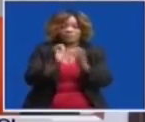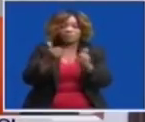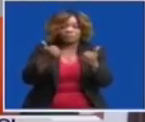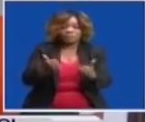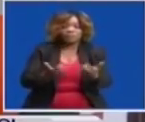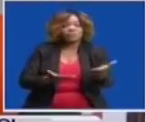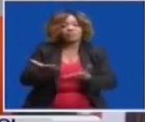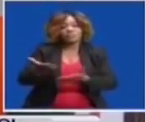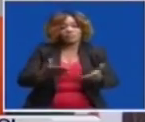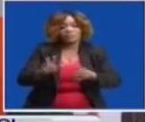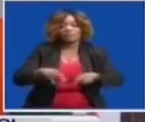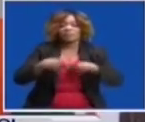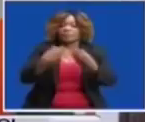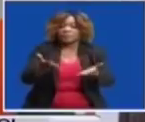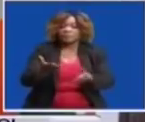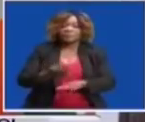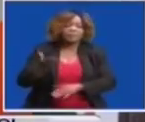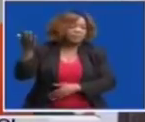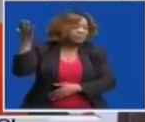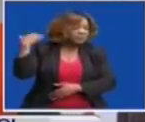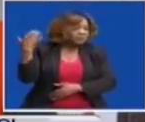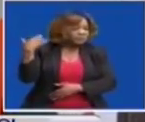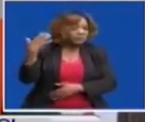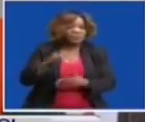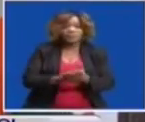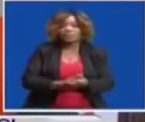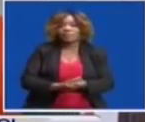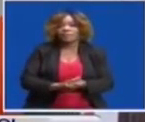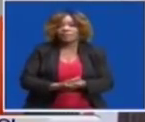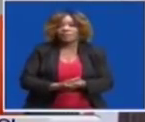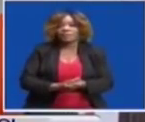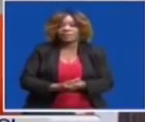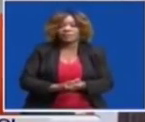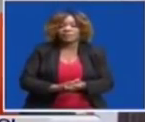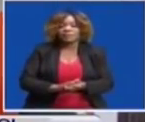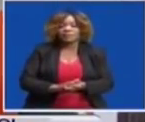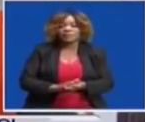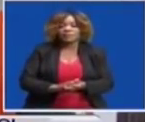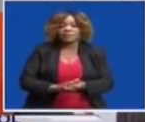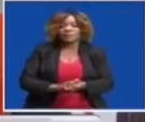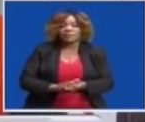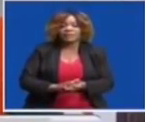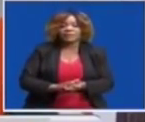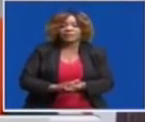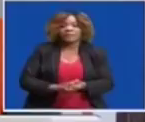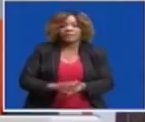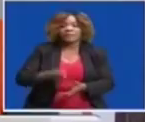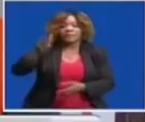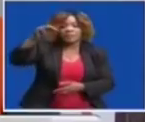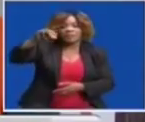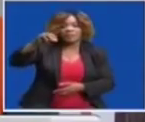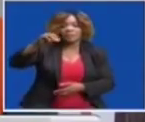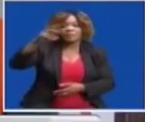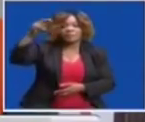delivery. Previously, we used to have what we used to call LMTs. The LMTs